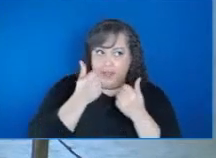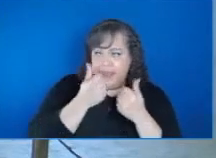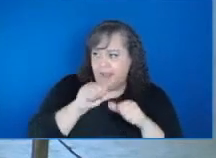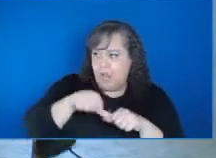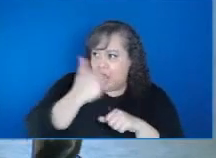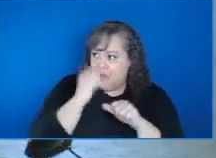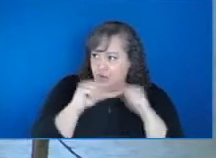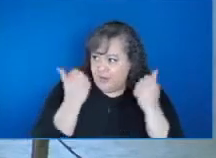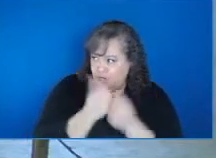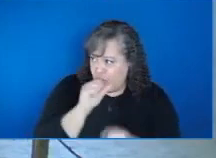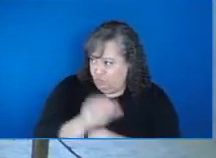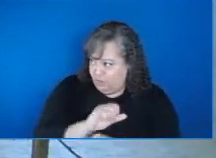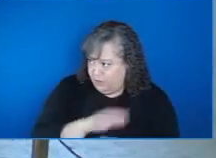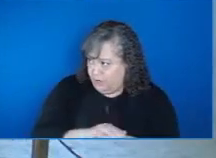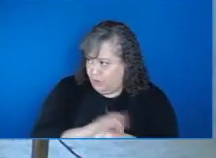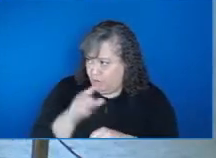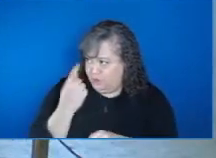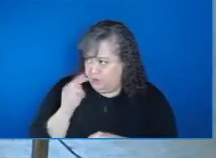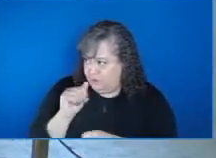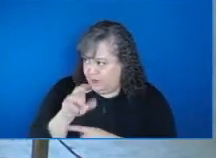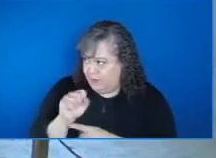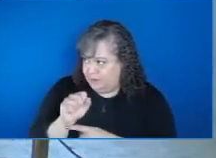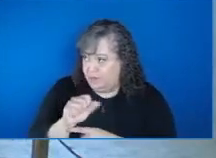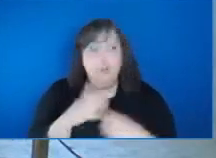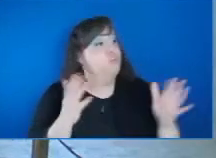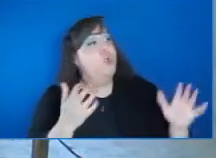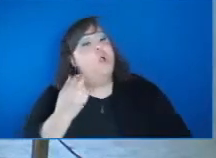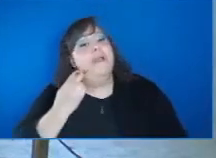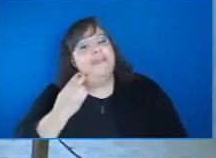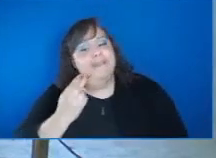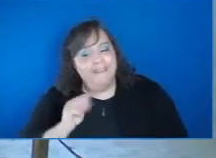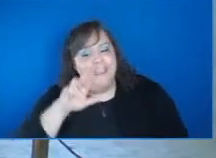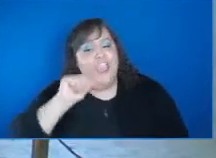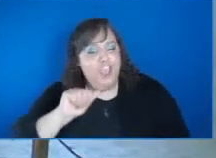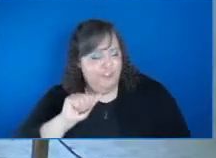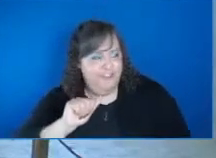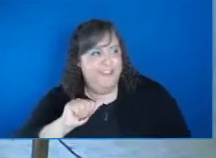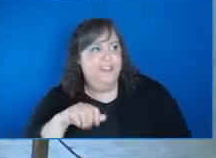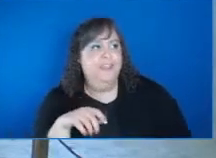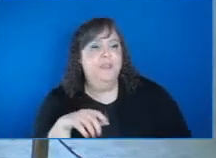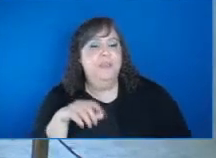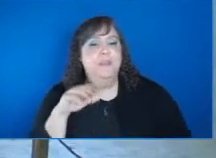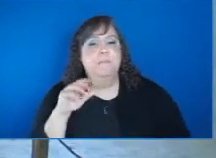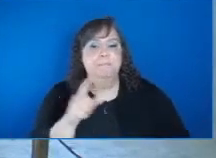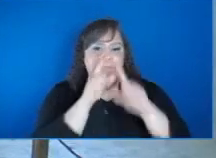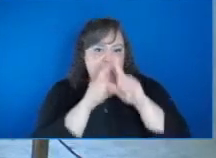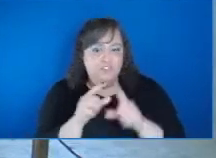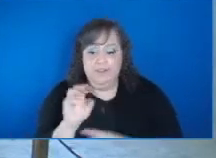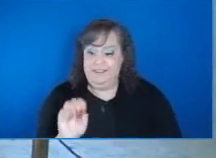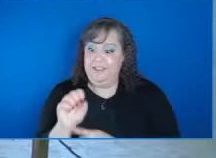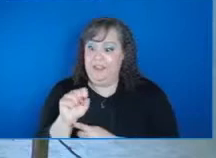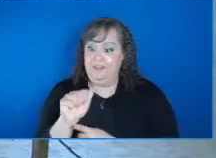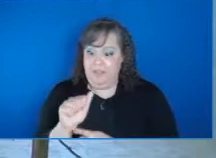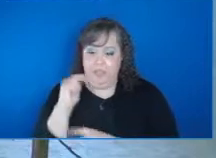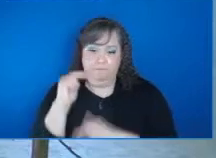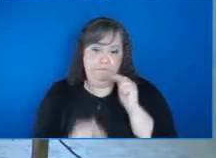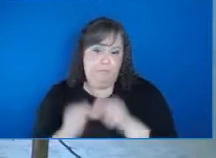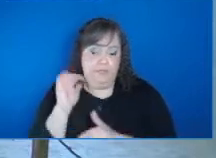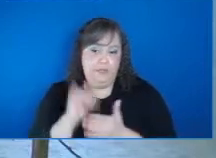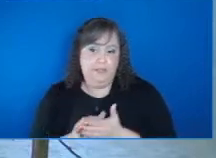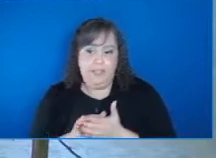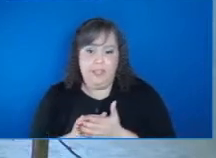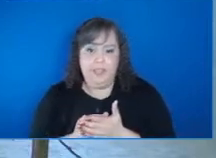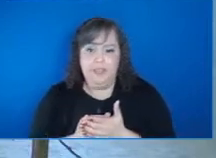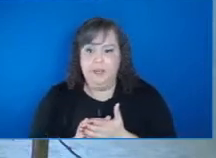Nancy just mentioned a couple minutes ago the HERA mission that's being built by the European Space Agency. I mean, we've got Lycia Cube, right? Yes, so Italian